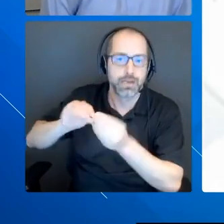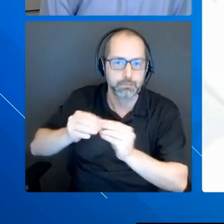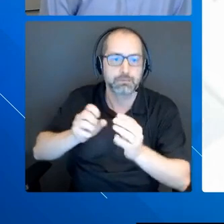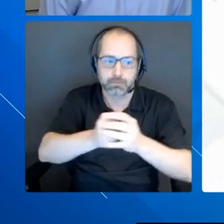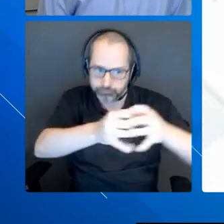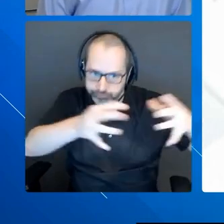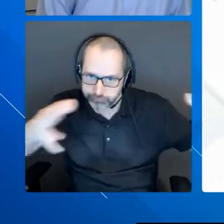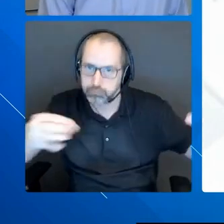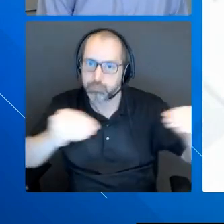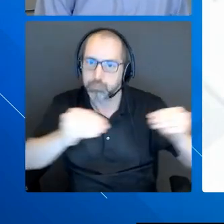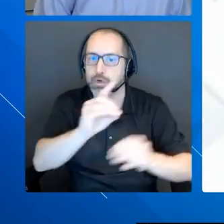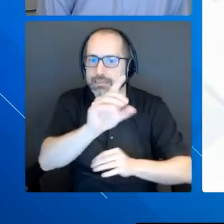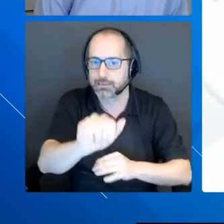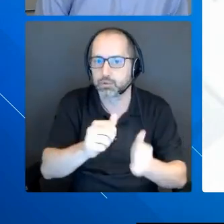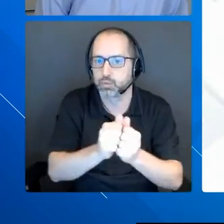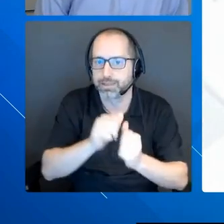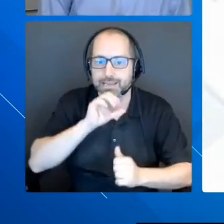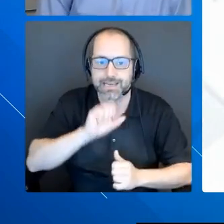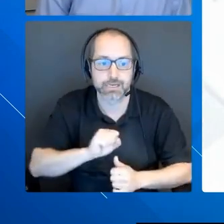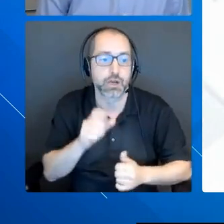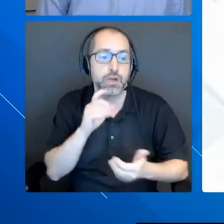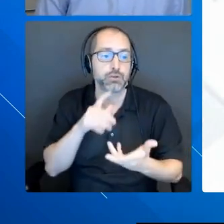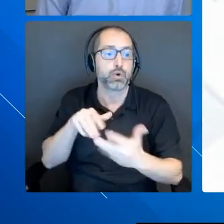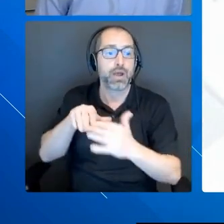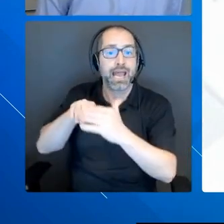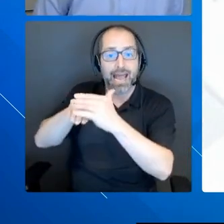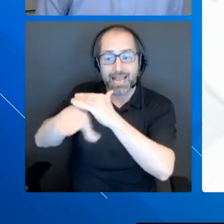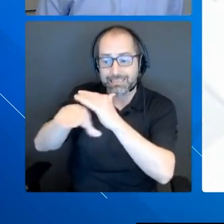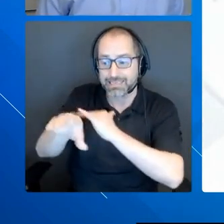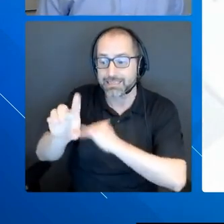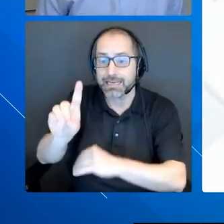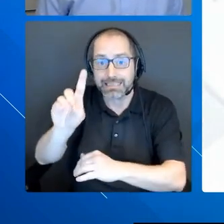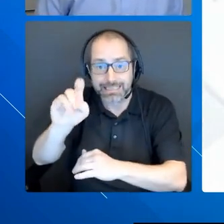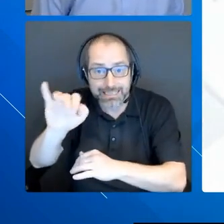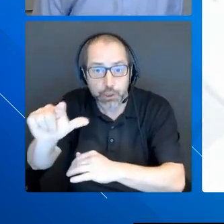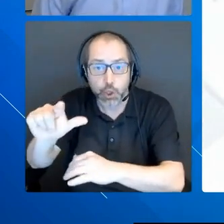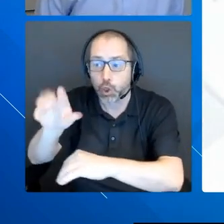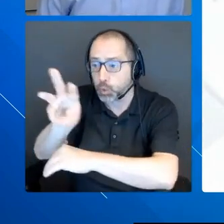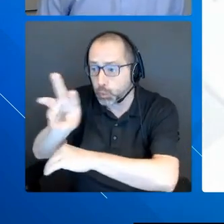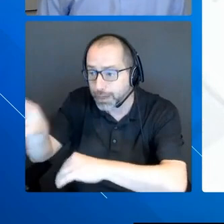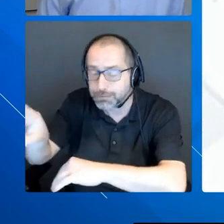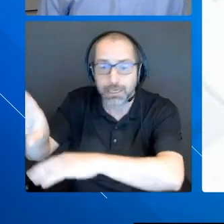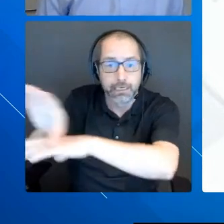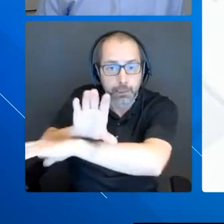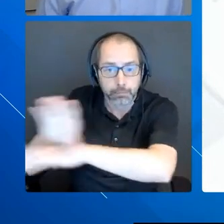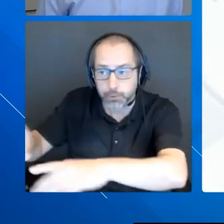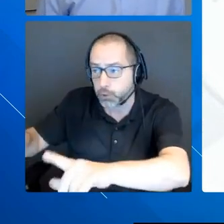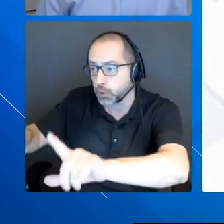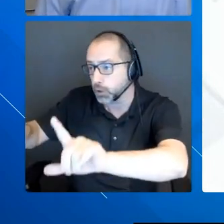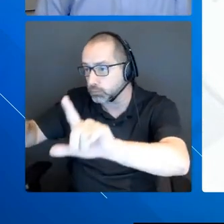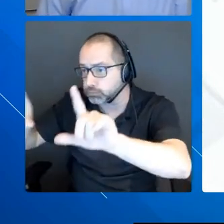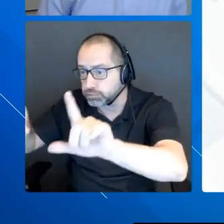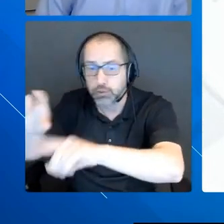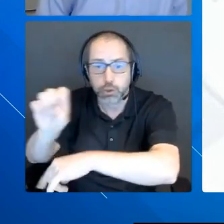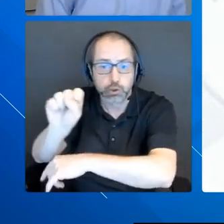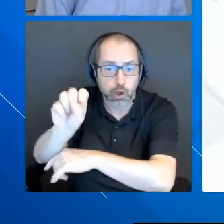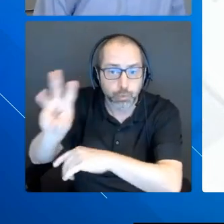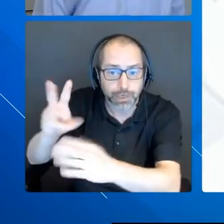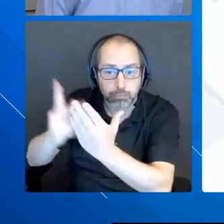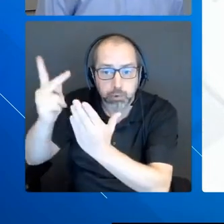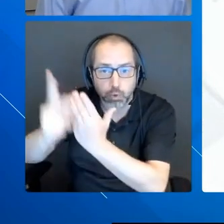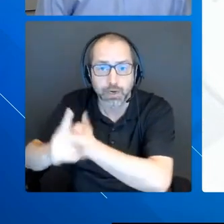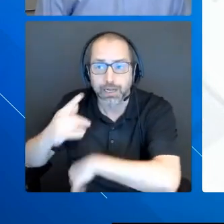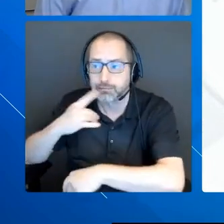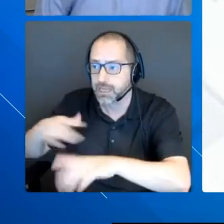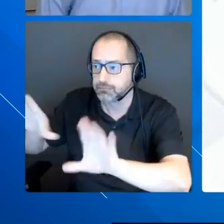So accessibility, digital accessibility, is merely making our electronic content, our websites, our software programs work for people